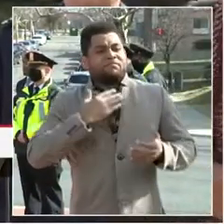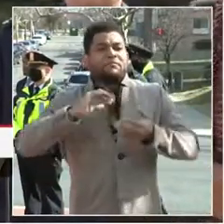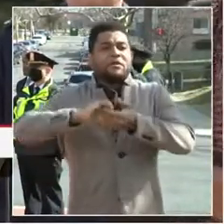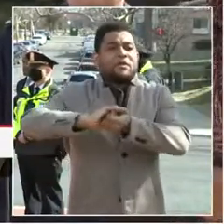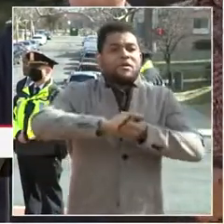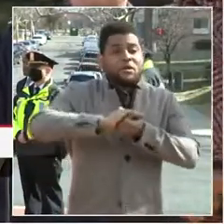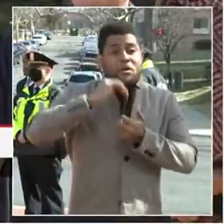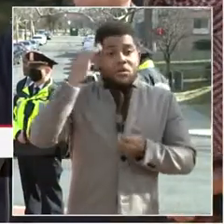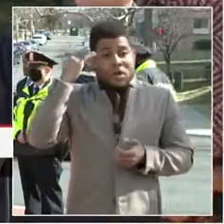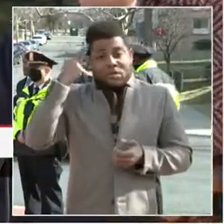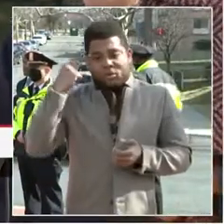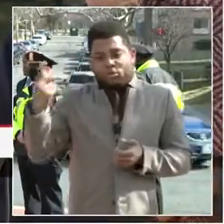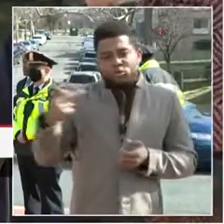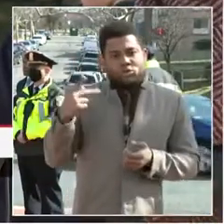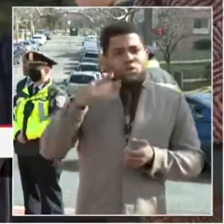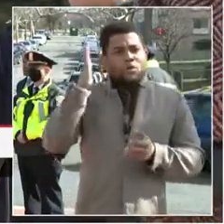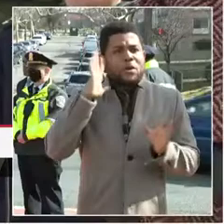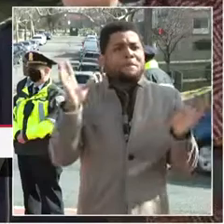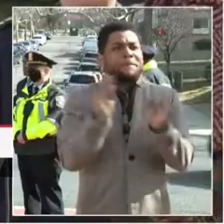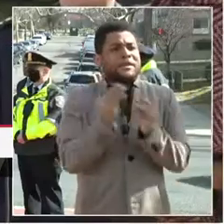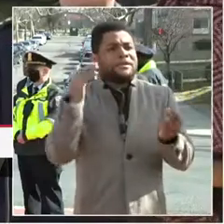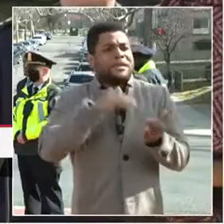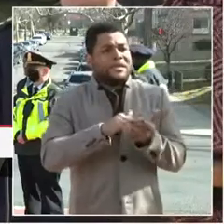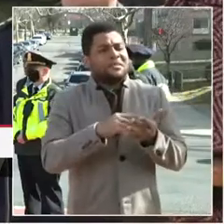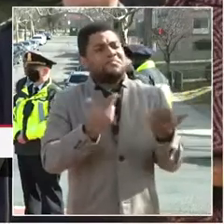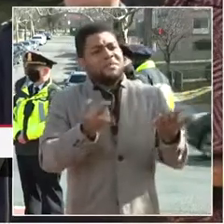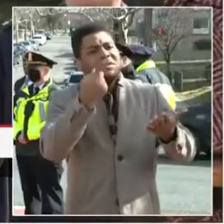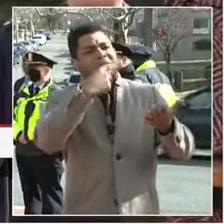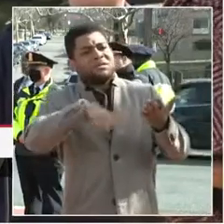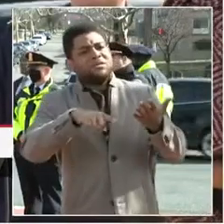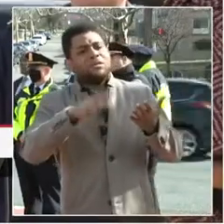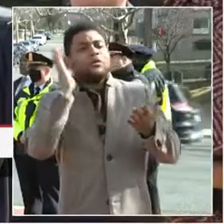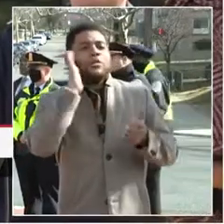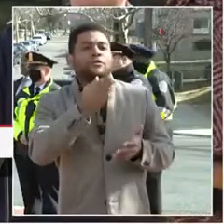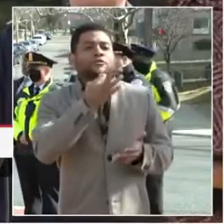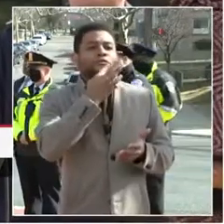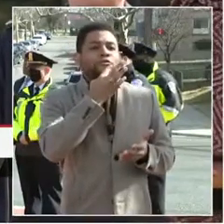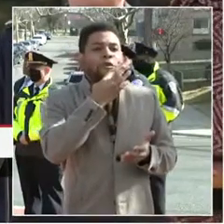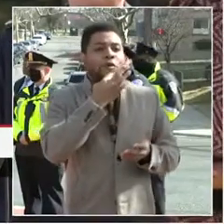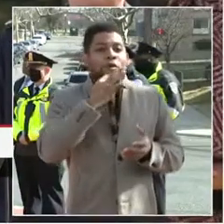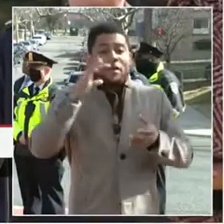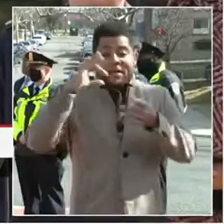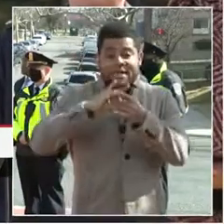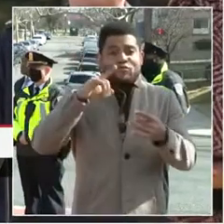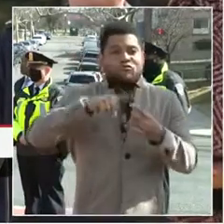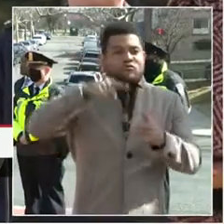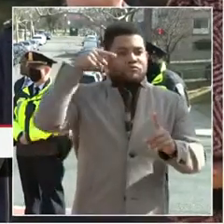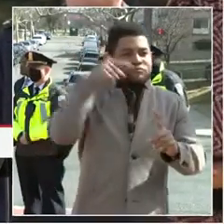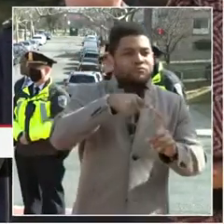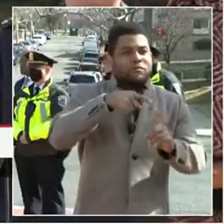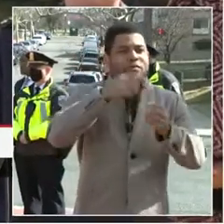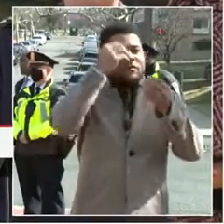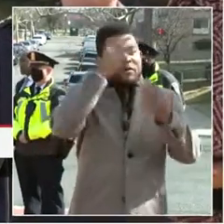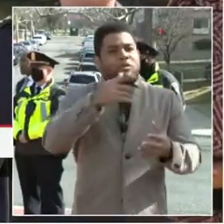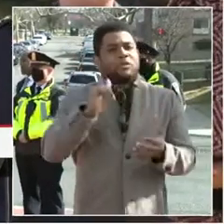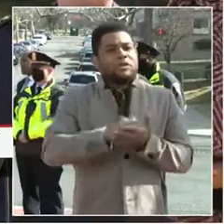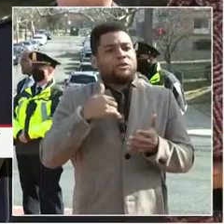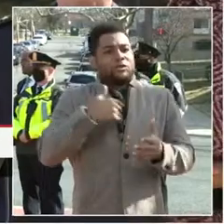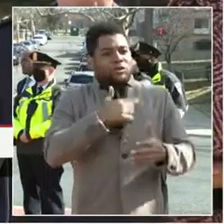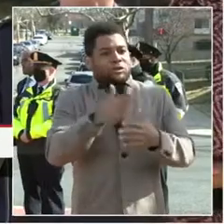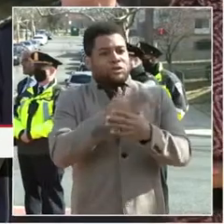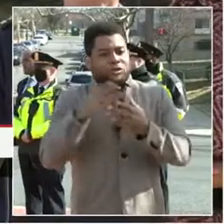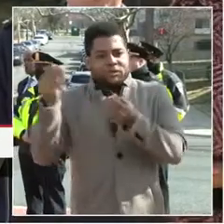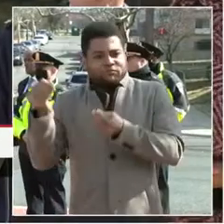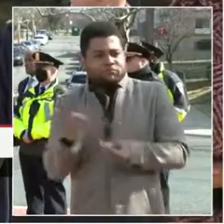this week or this is Friday, so it must be next week. We have a meeting coming up specifically talking about the information sharing piece around juveniles,